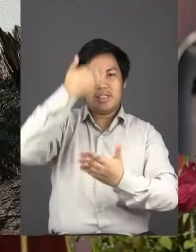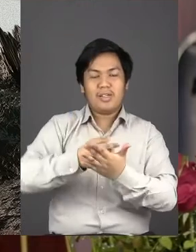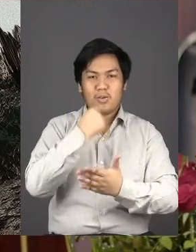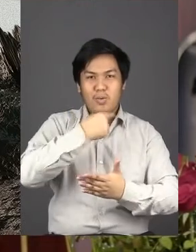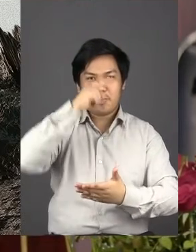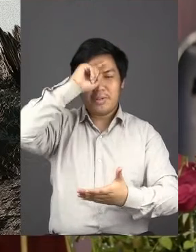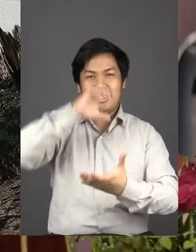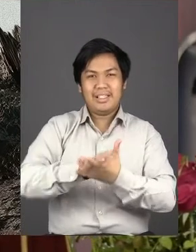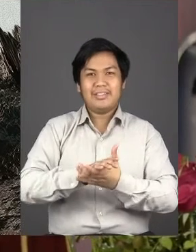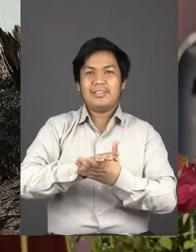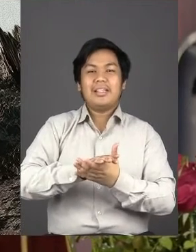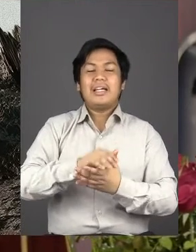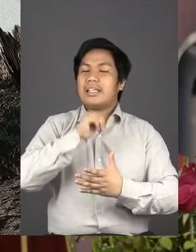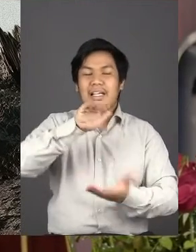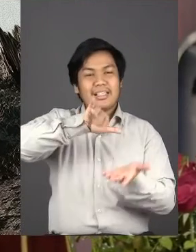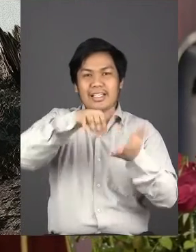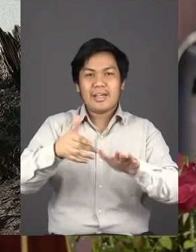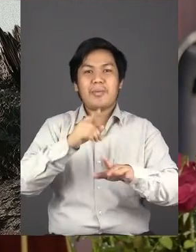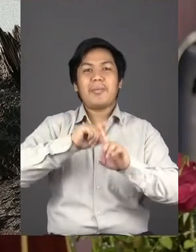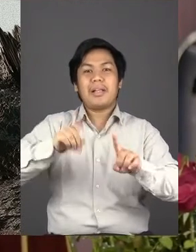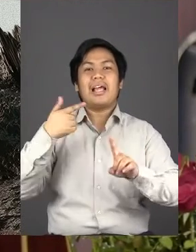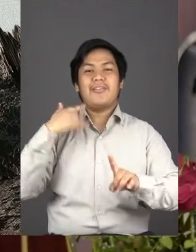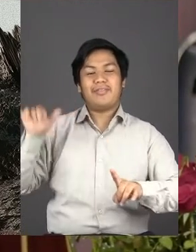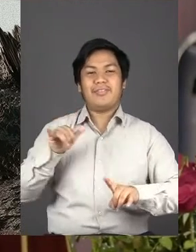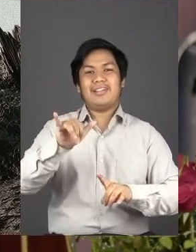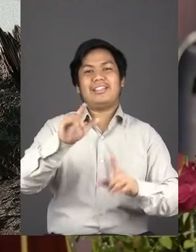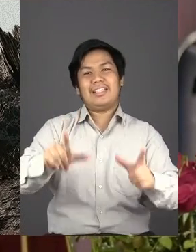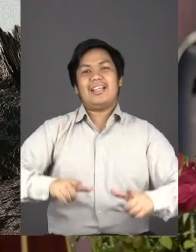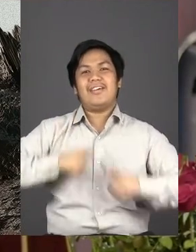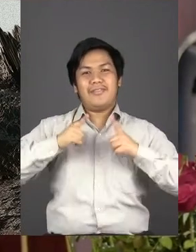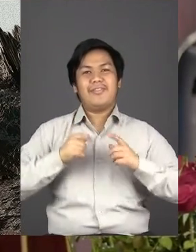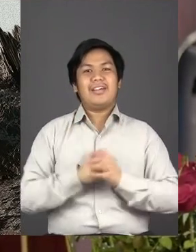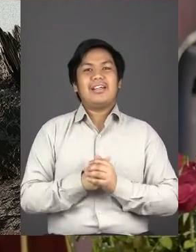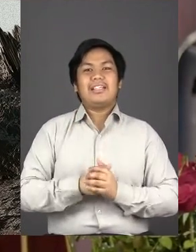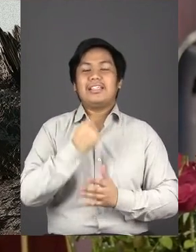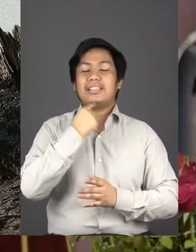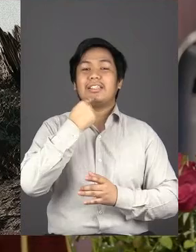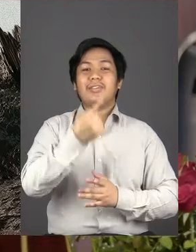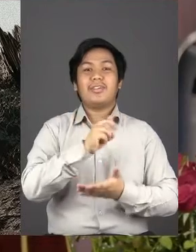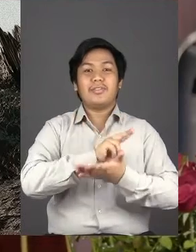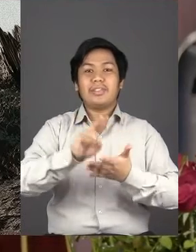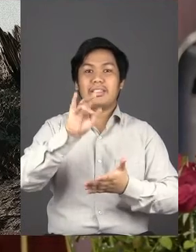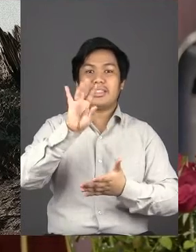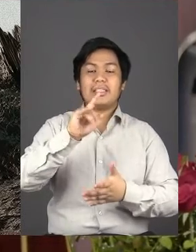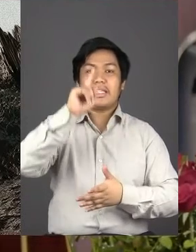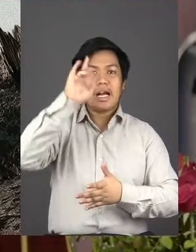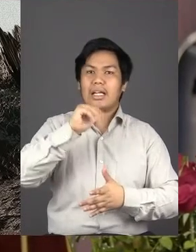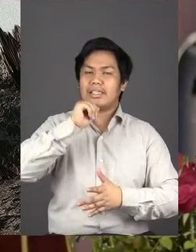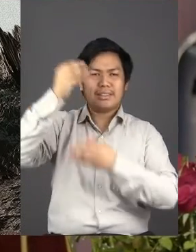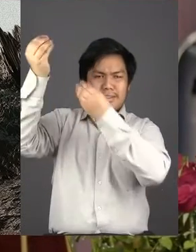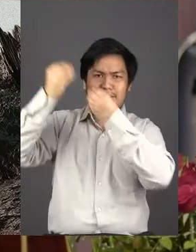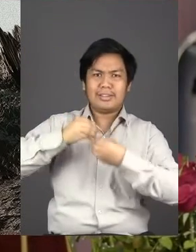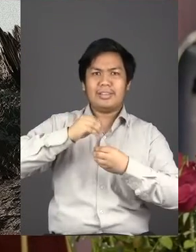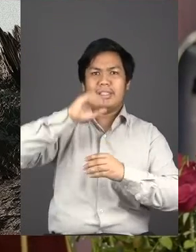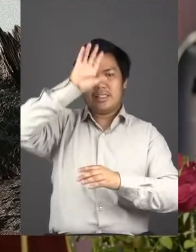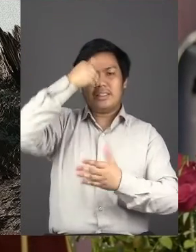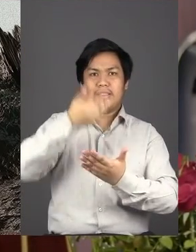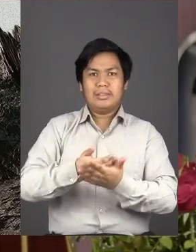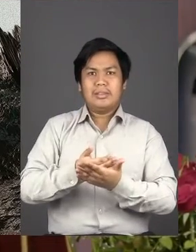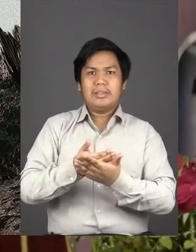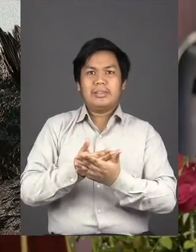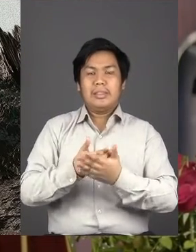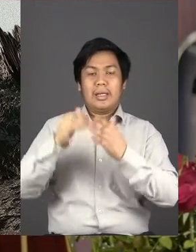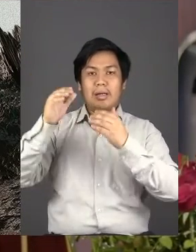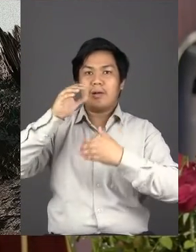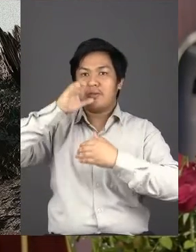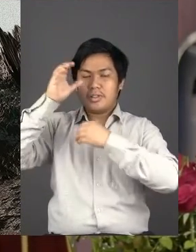believes in Him should not perish but have eternal life. Tapos sinabi niya sa verse 17, for God did not send His Son into the world to condemn the world, but